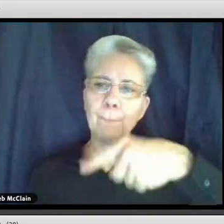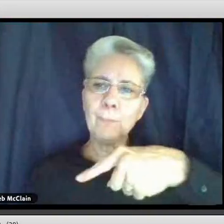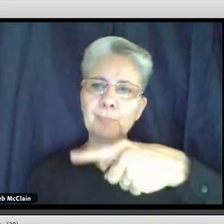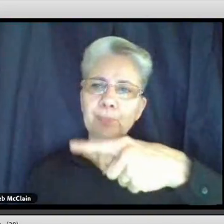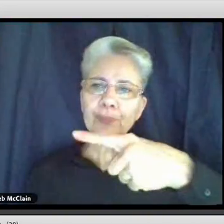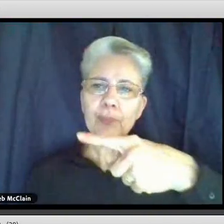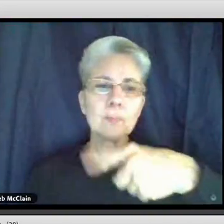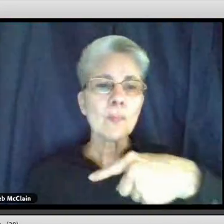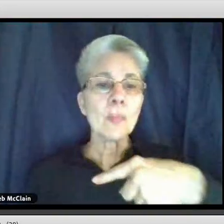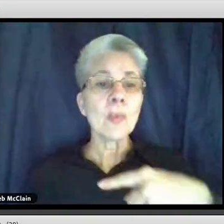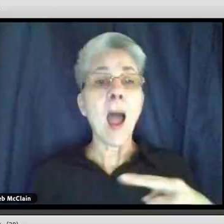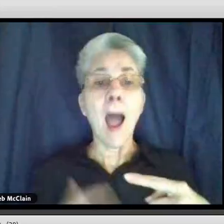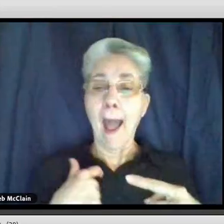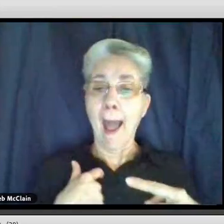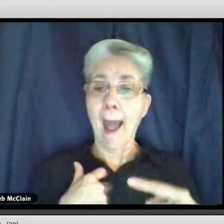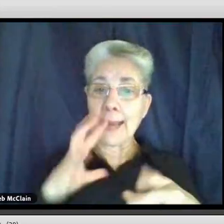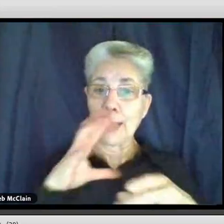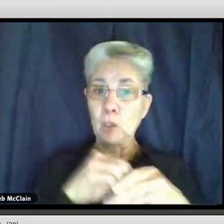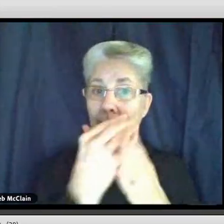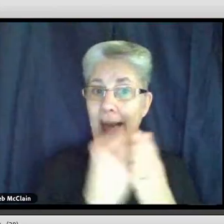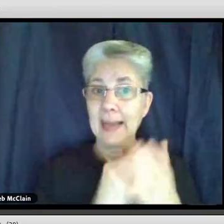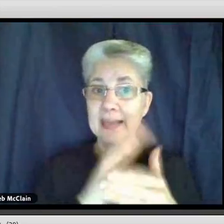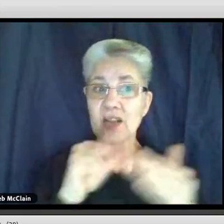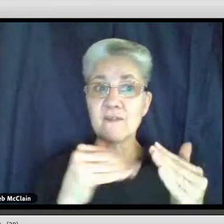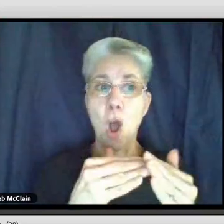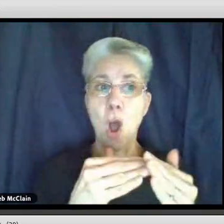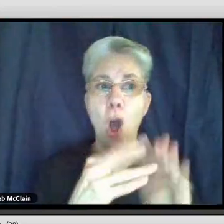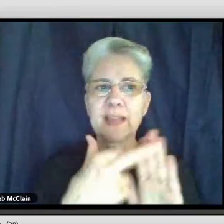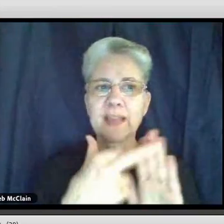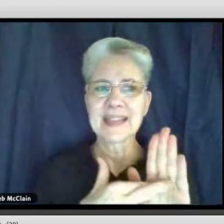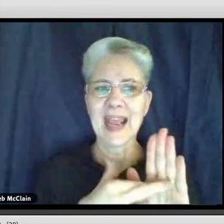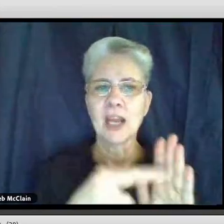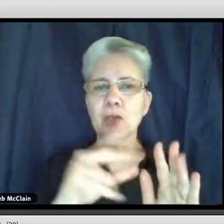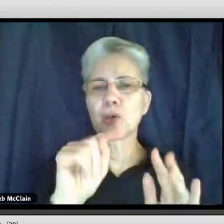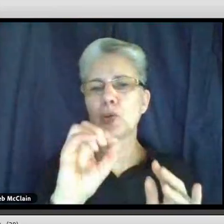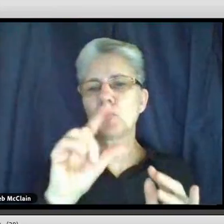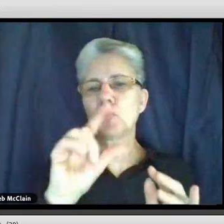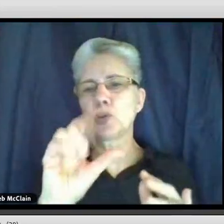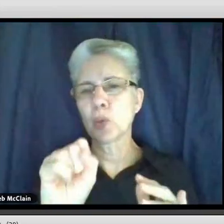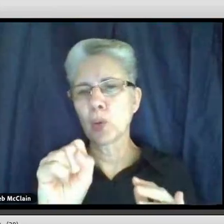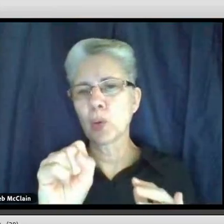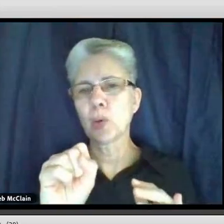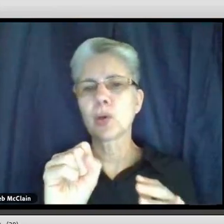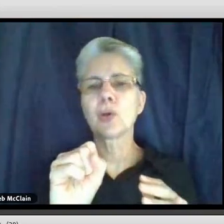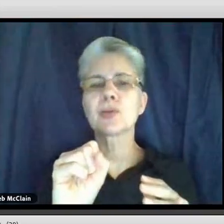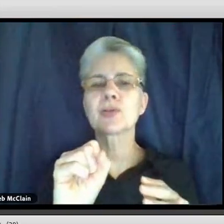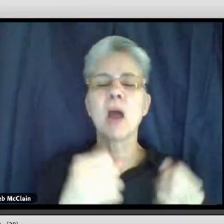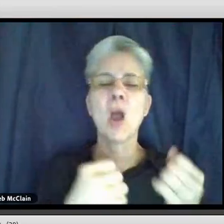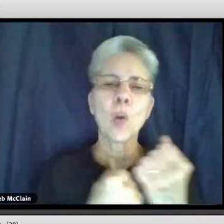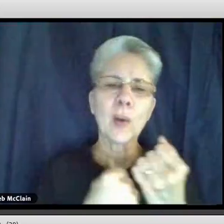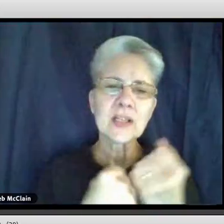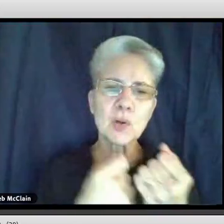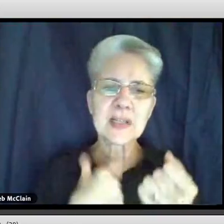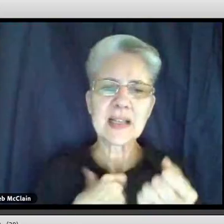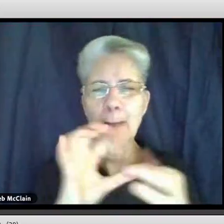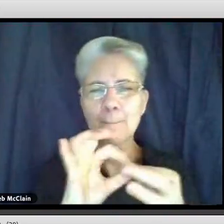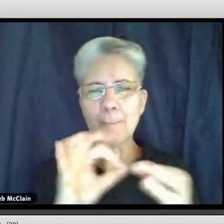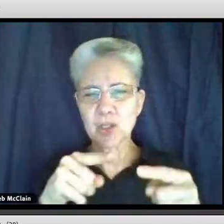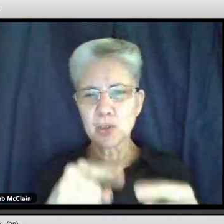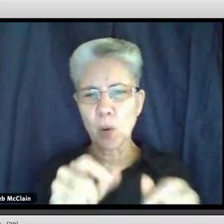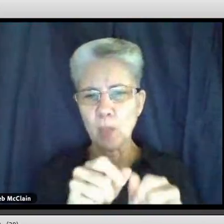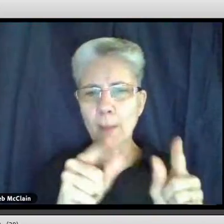And then here I included a list of all of the standards, tools, and resources that I mentioned during this webinar, so